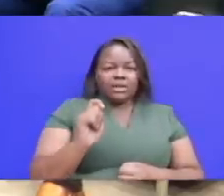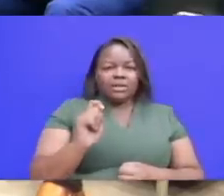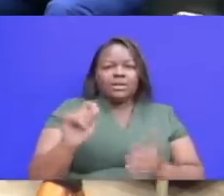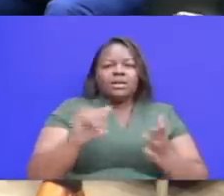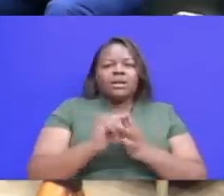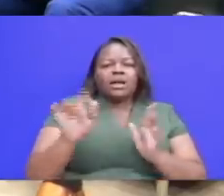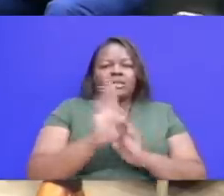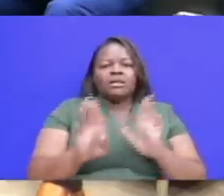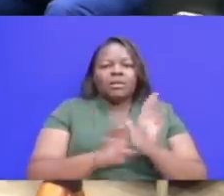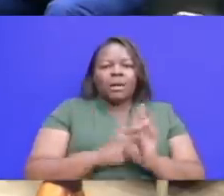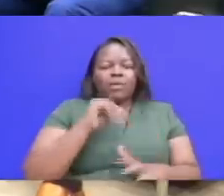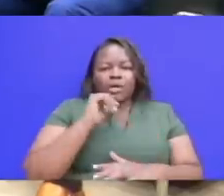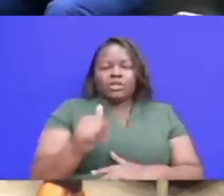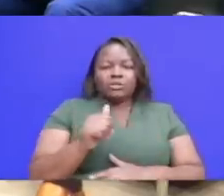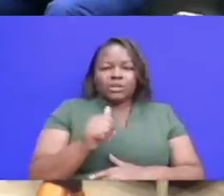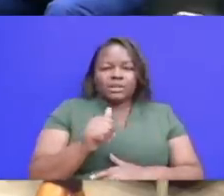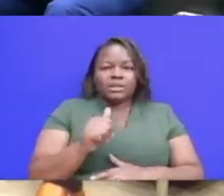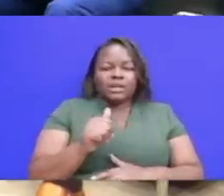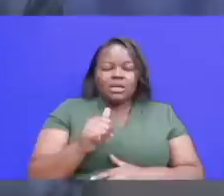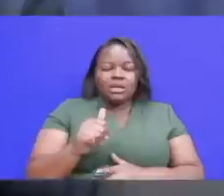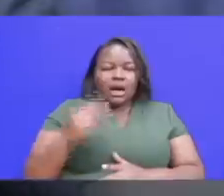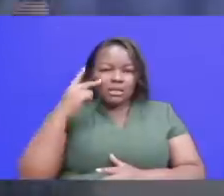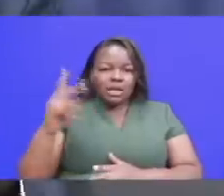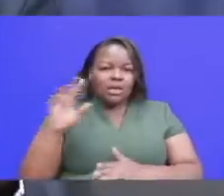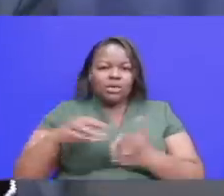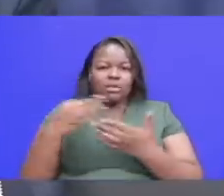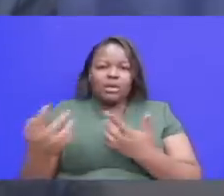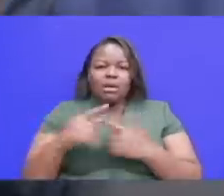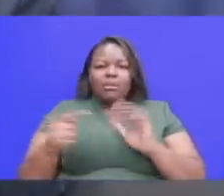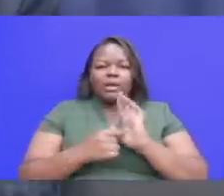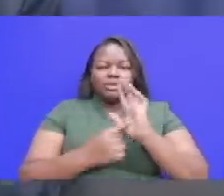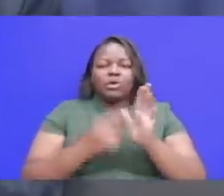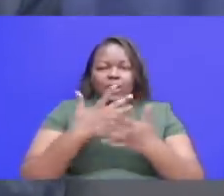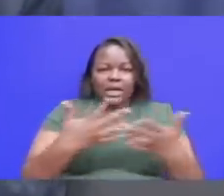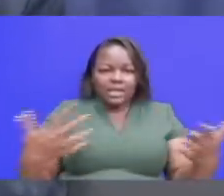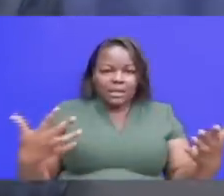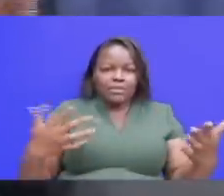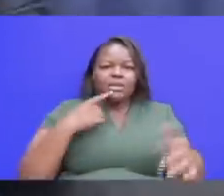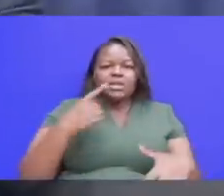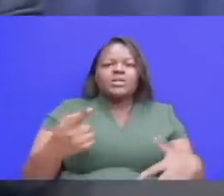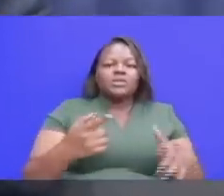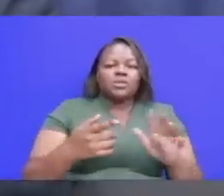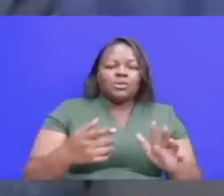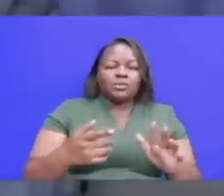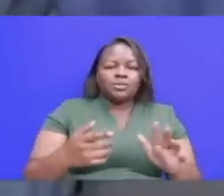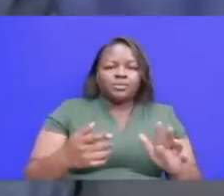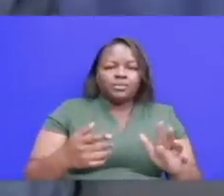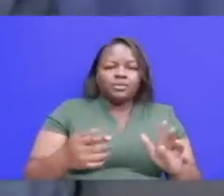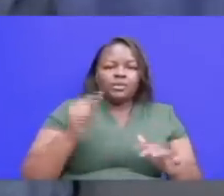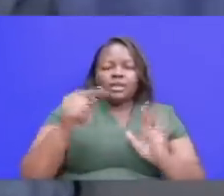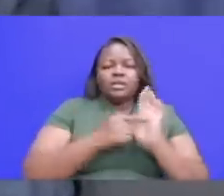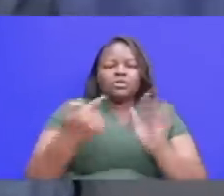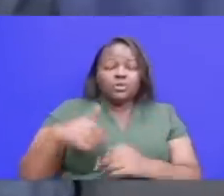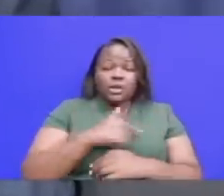is not glossing on their faults. It is magnifying them to show. So God knows even. Yes, and that one reveals